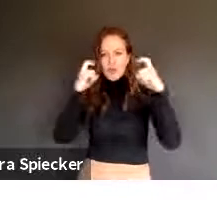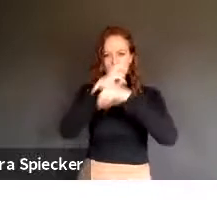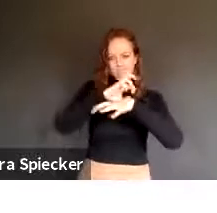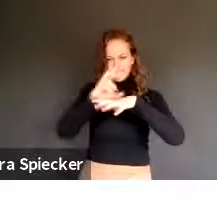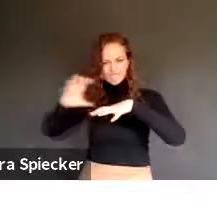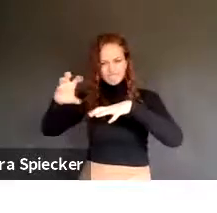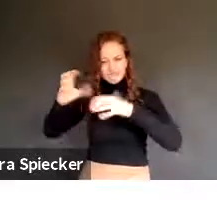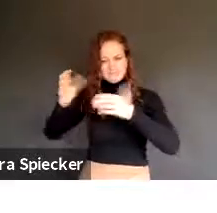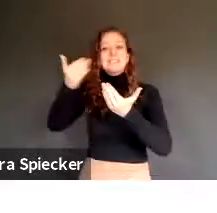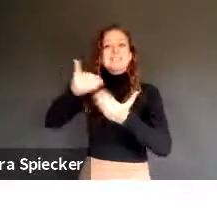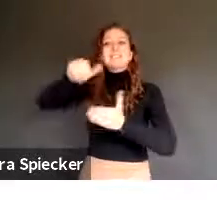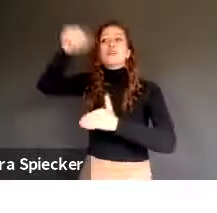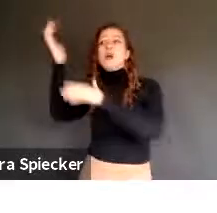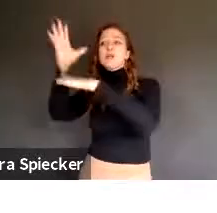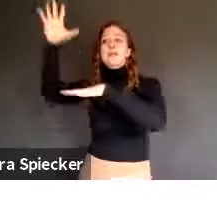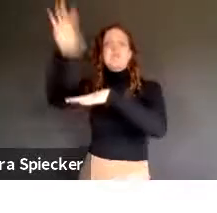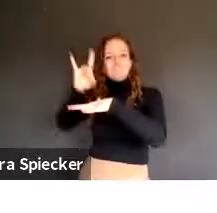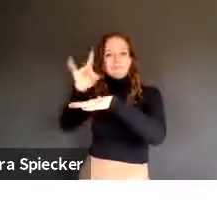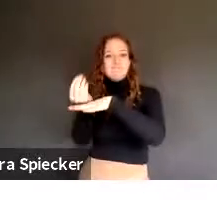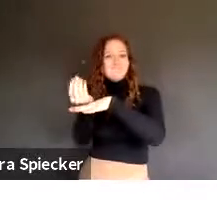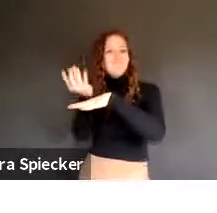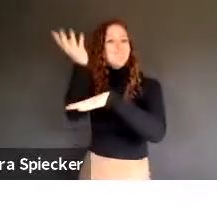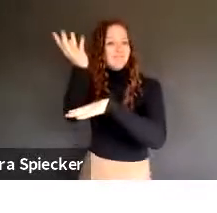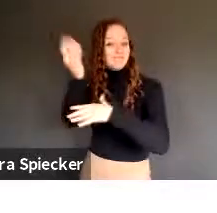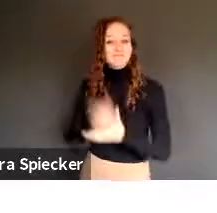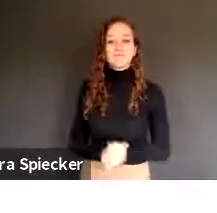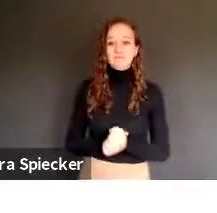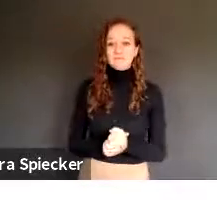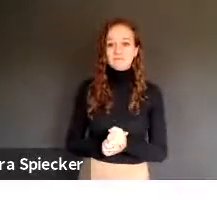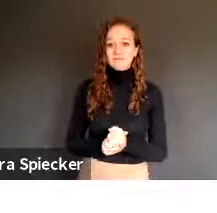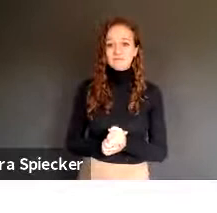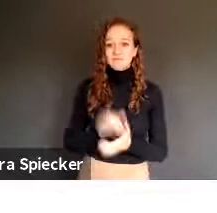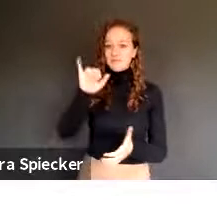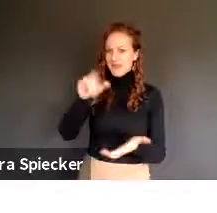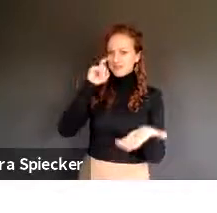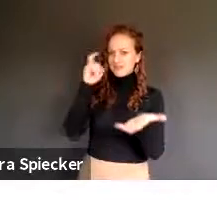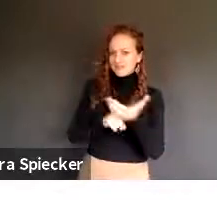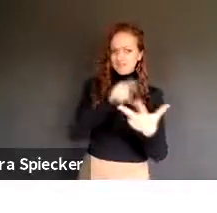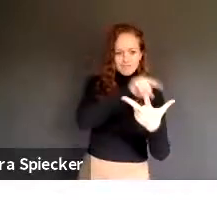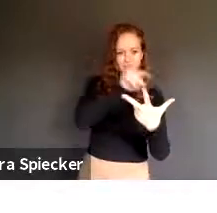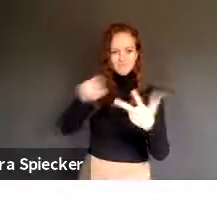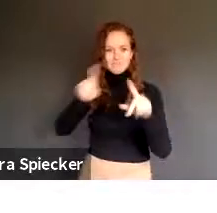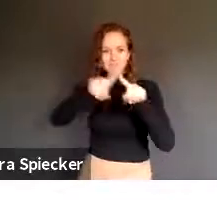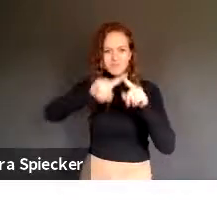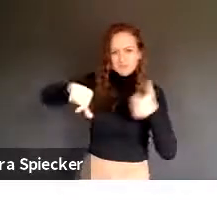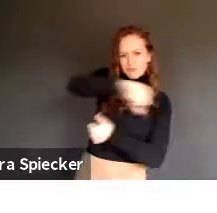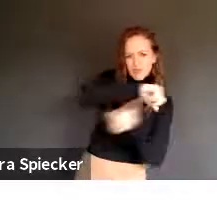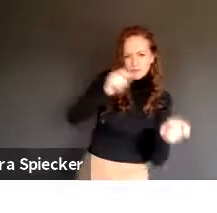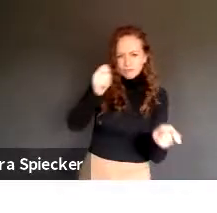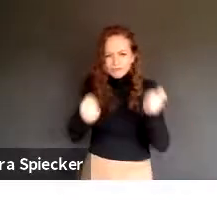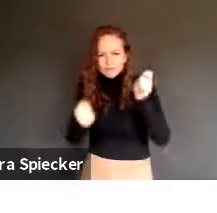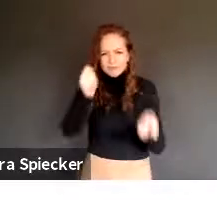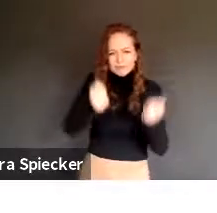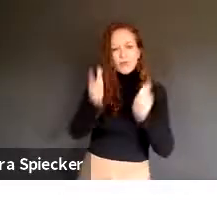other macroalgal species by providing structural complexity, something other than bare rock, for those other species to recruit and then grow